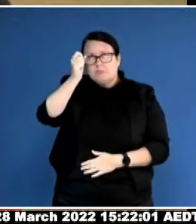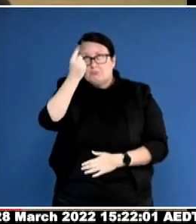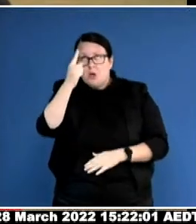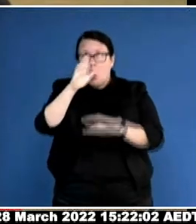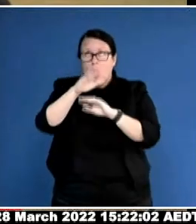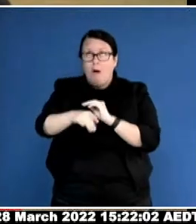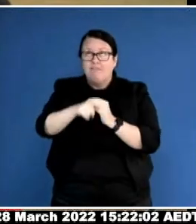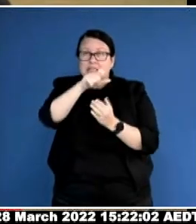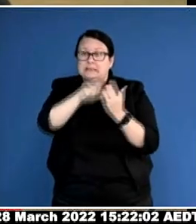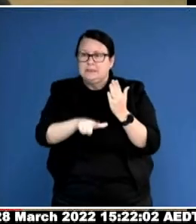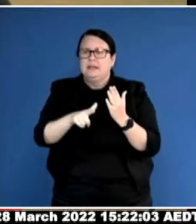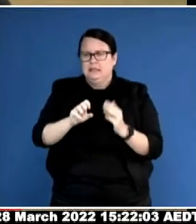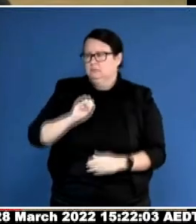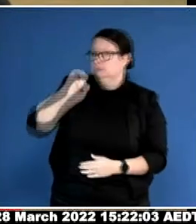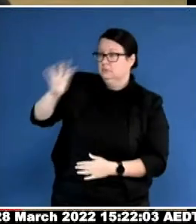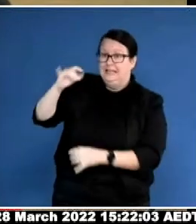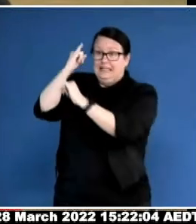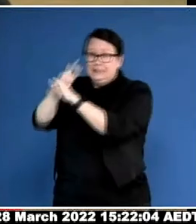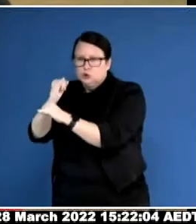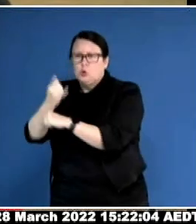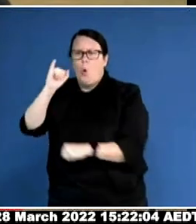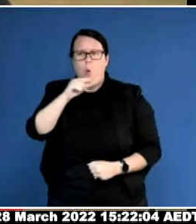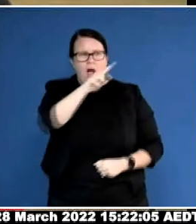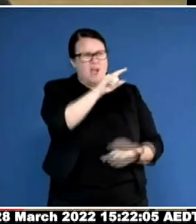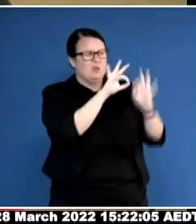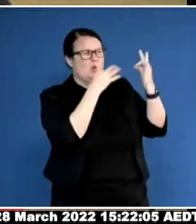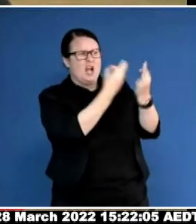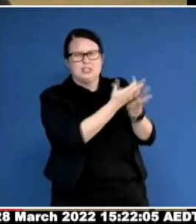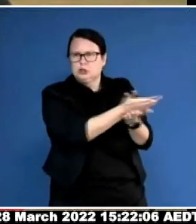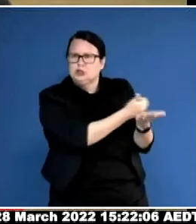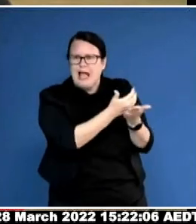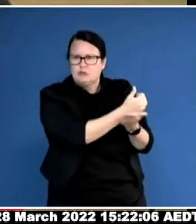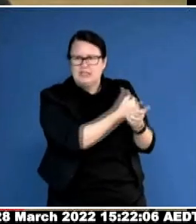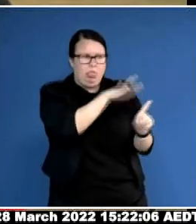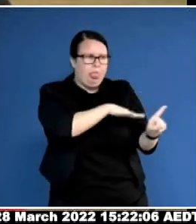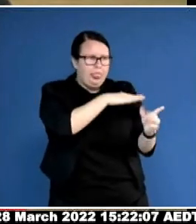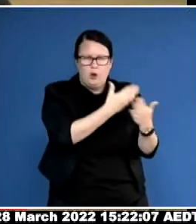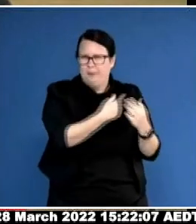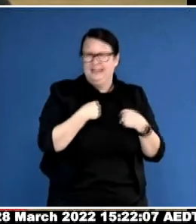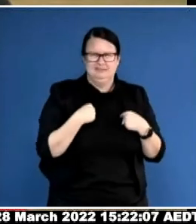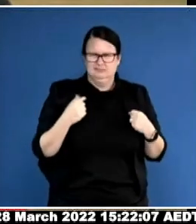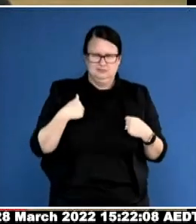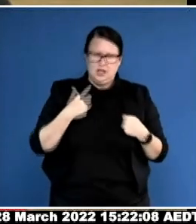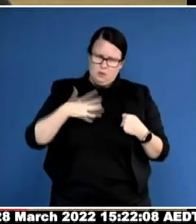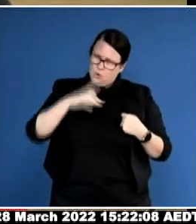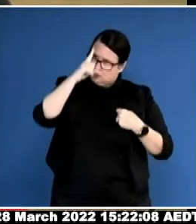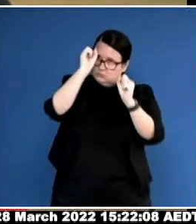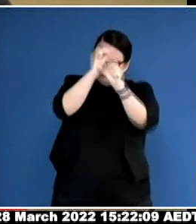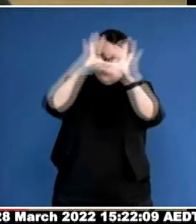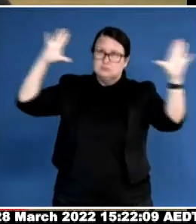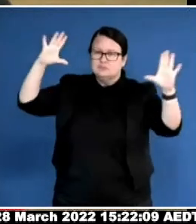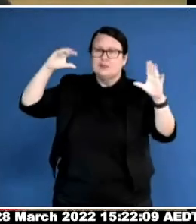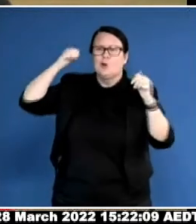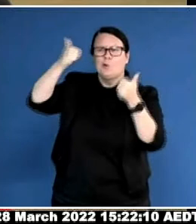were institutional and charitable. That didn't align with my hopes and dreams of experiencing life to the